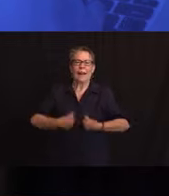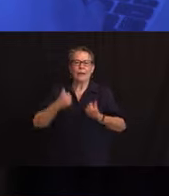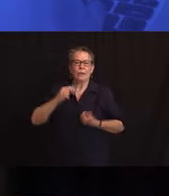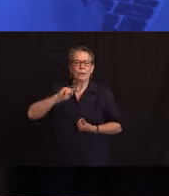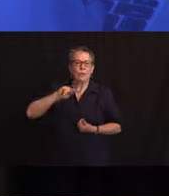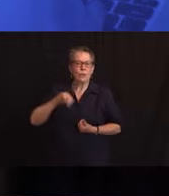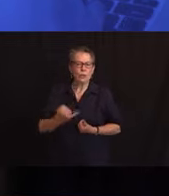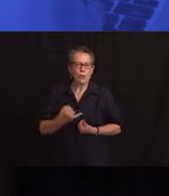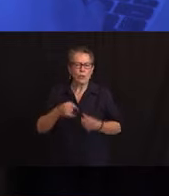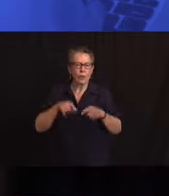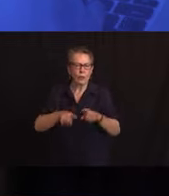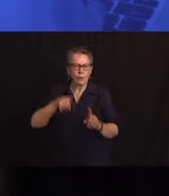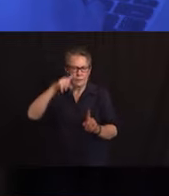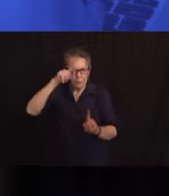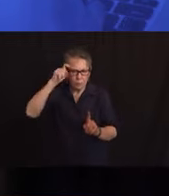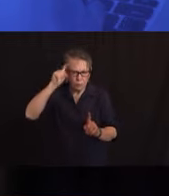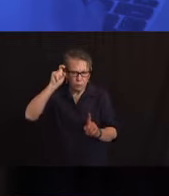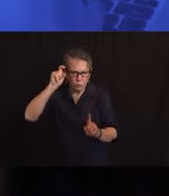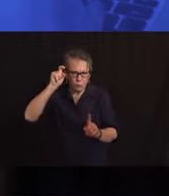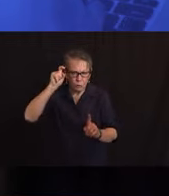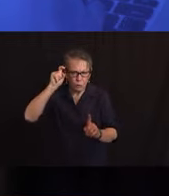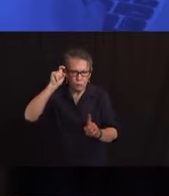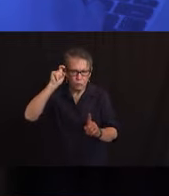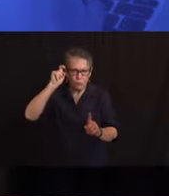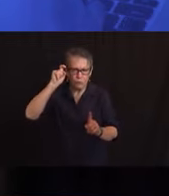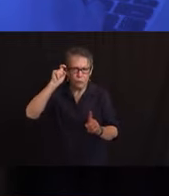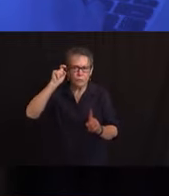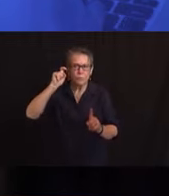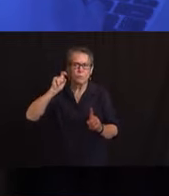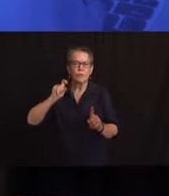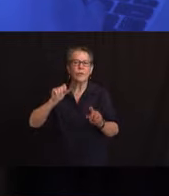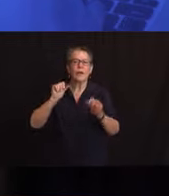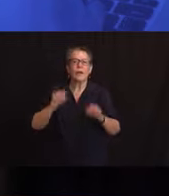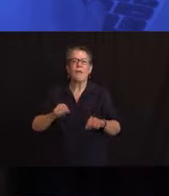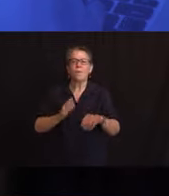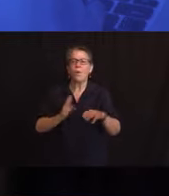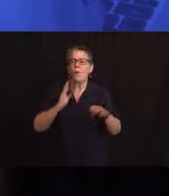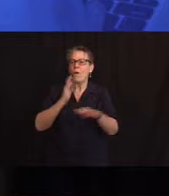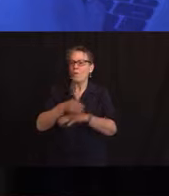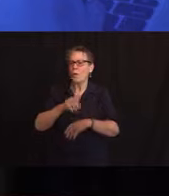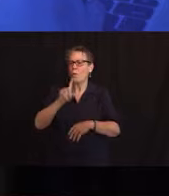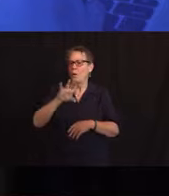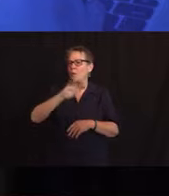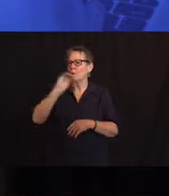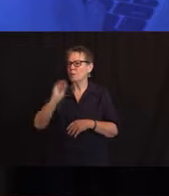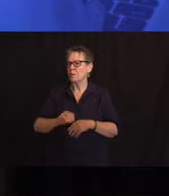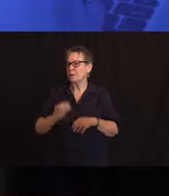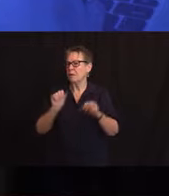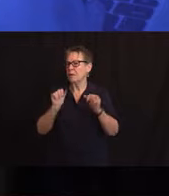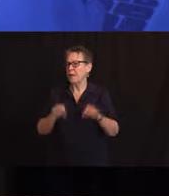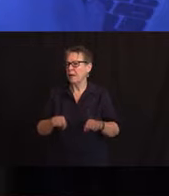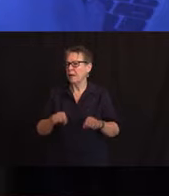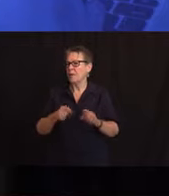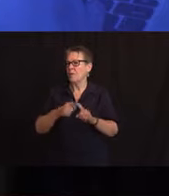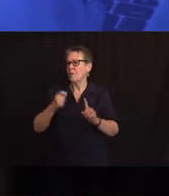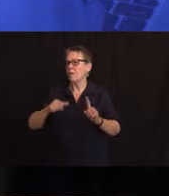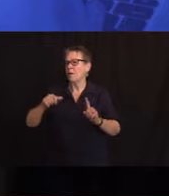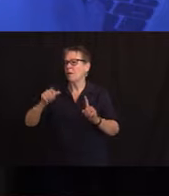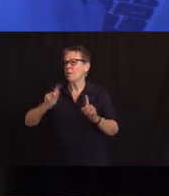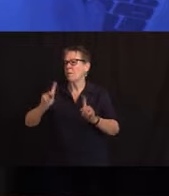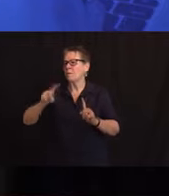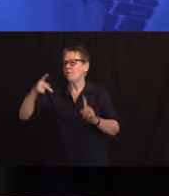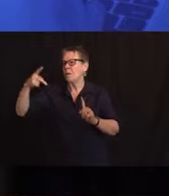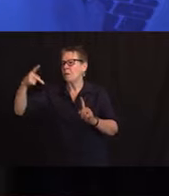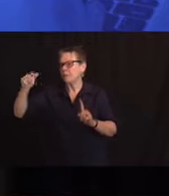counties down the shore, for an example, could have over 100%. A lot of people from Pennsylvania have residents